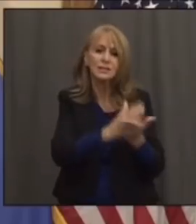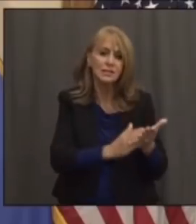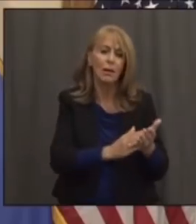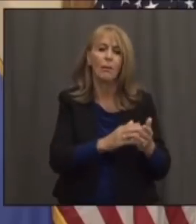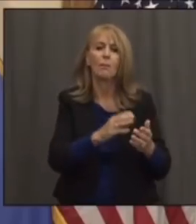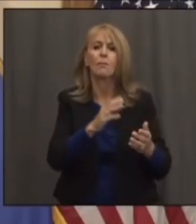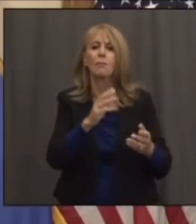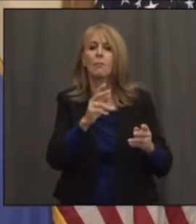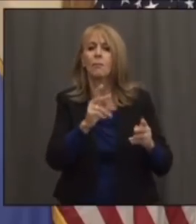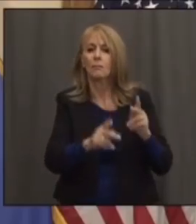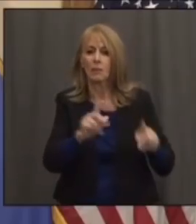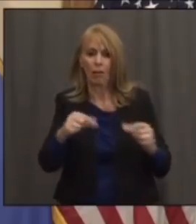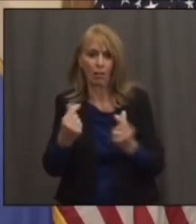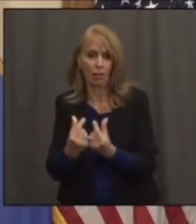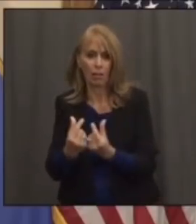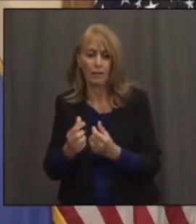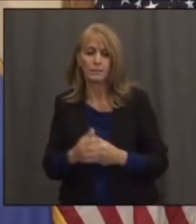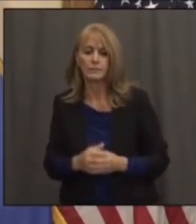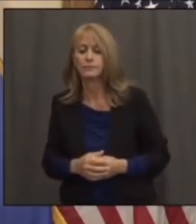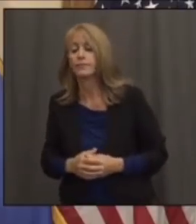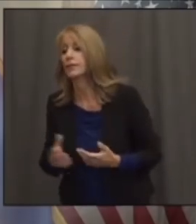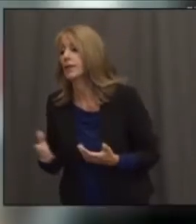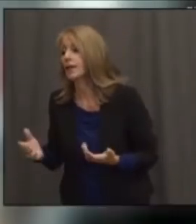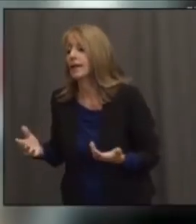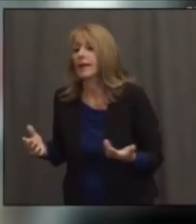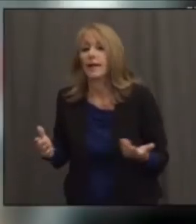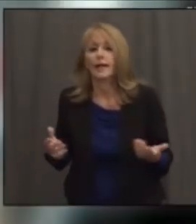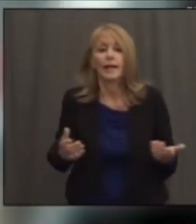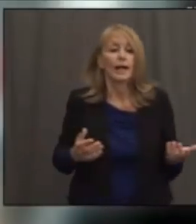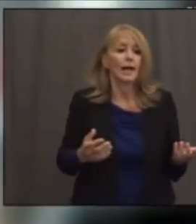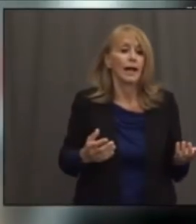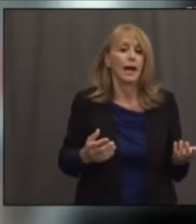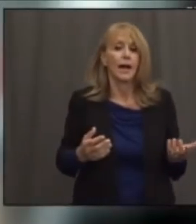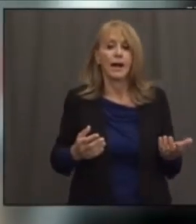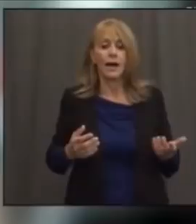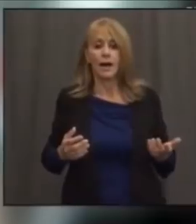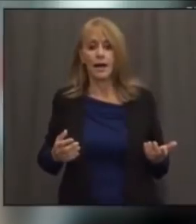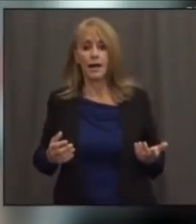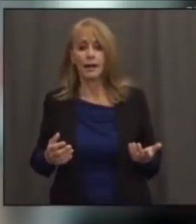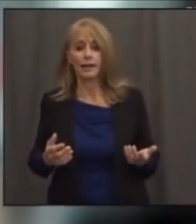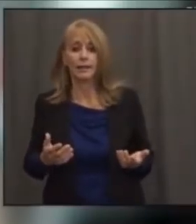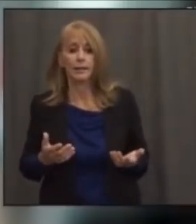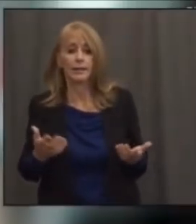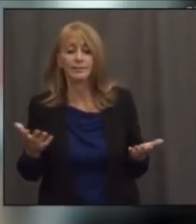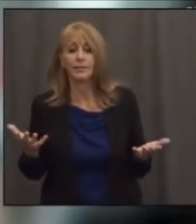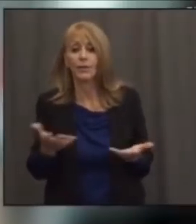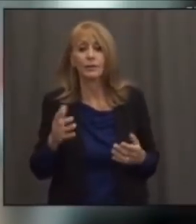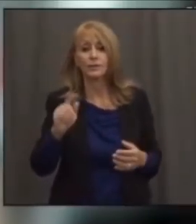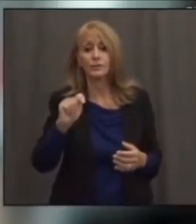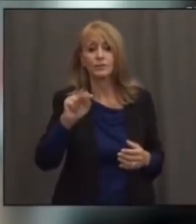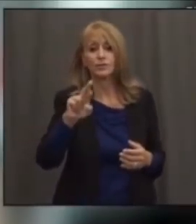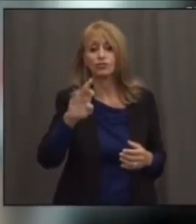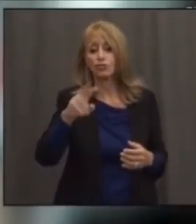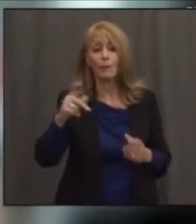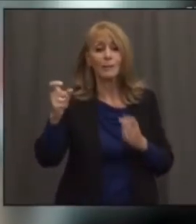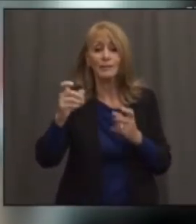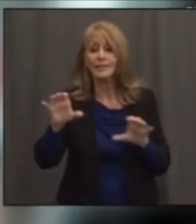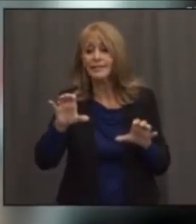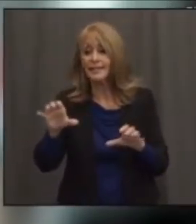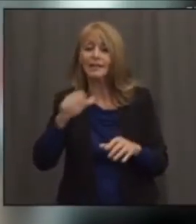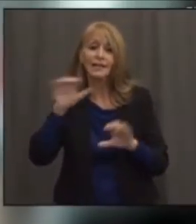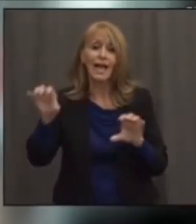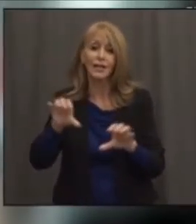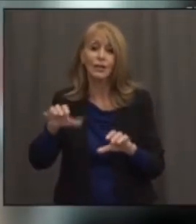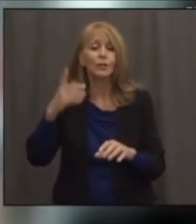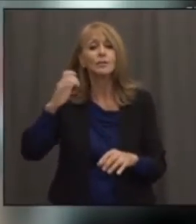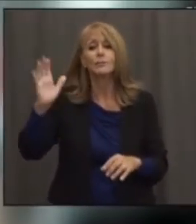populations. Yeah, I mean, it's hard for me to reflect on what the Trump administration did or didn't do early on, because remember, there wasn't a lot